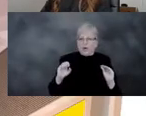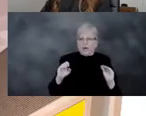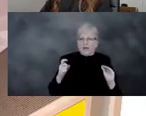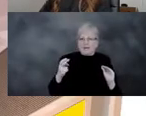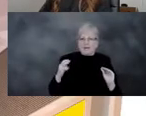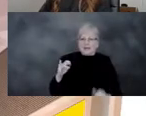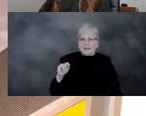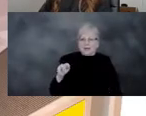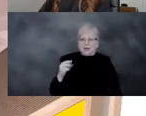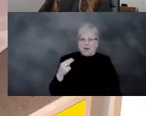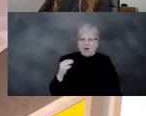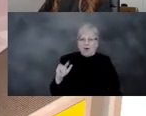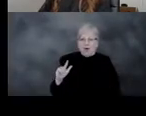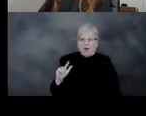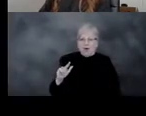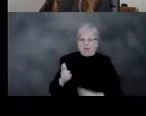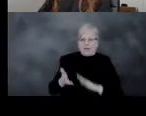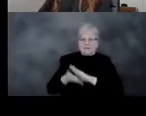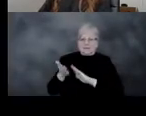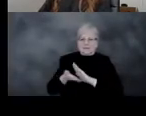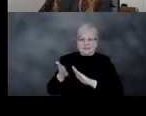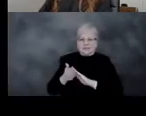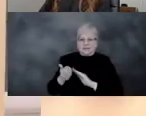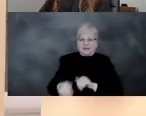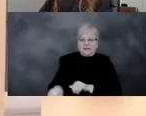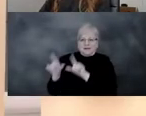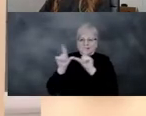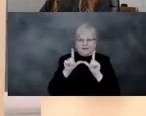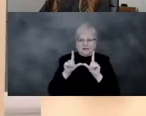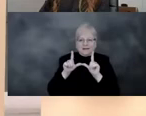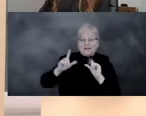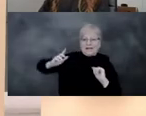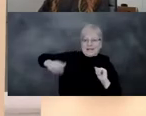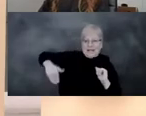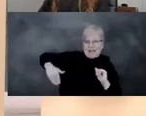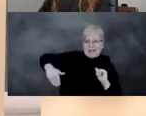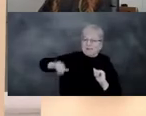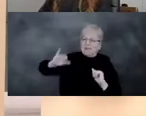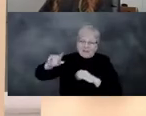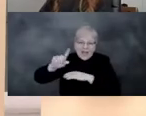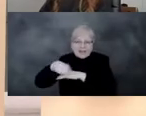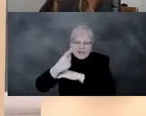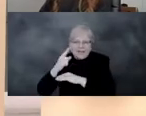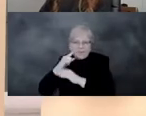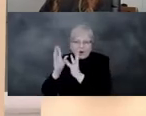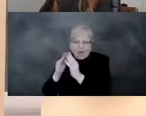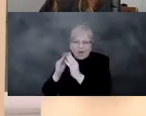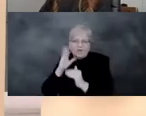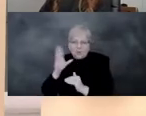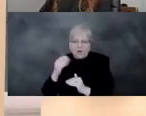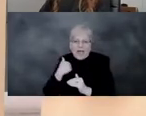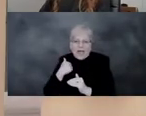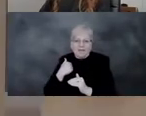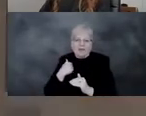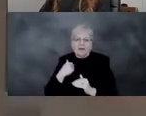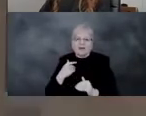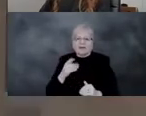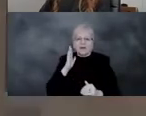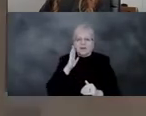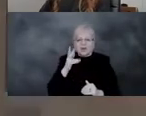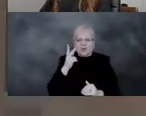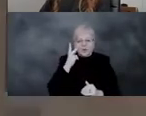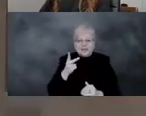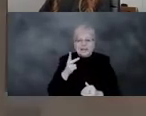the exhibit hall yet but on the day of the conference there will be. So there will be an option to click into the